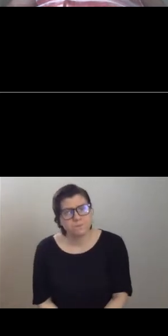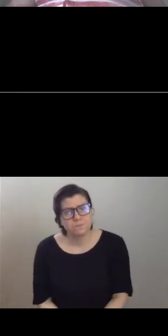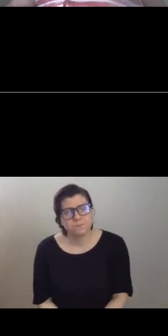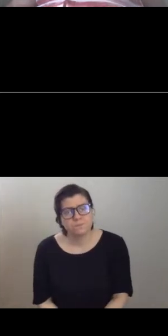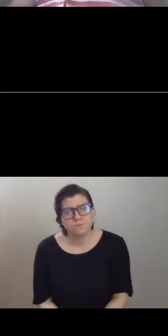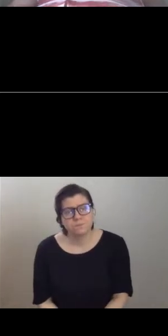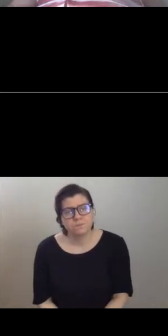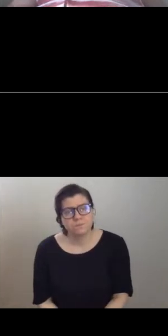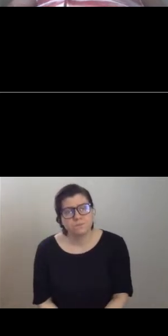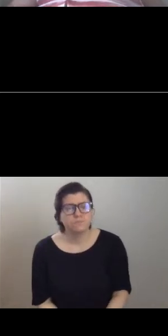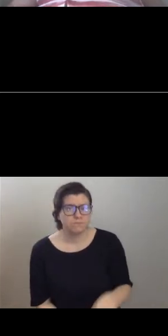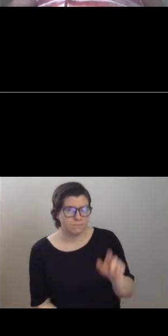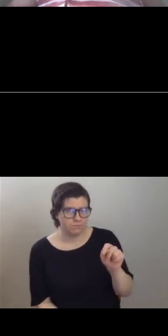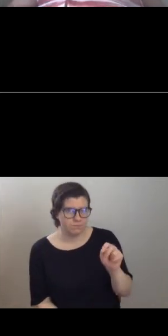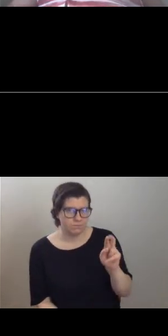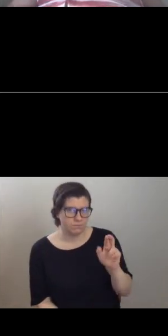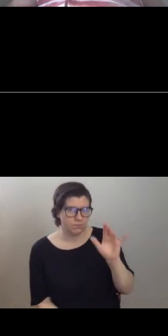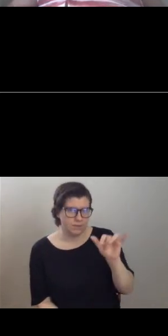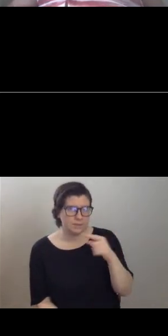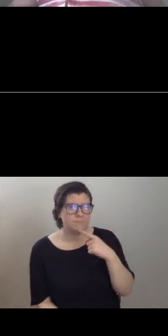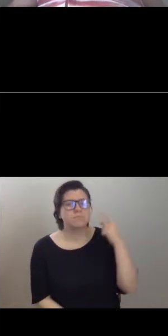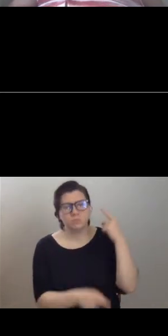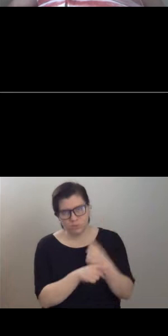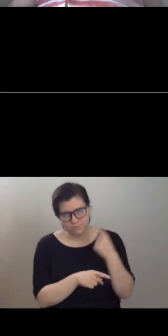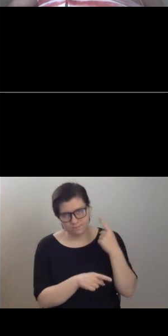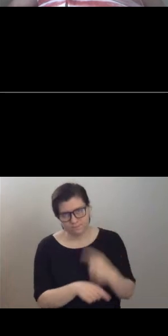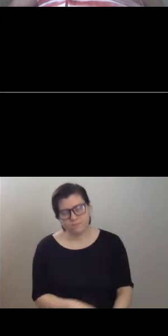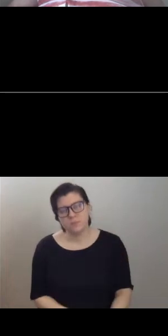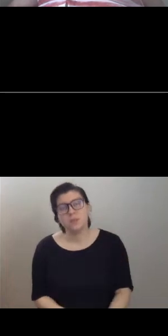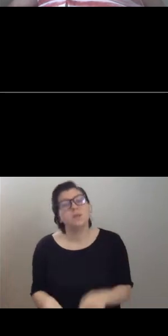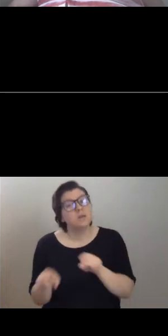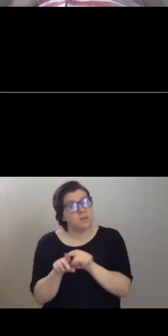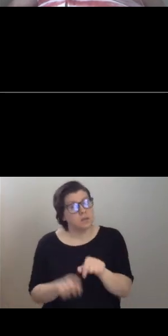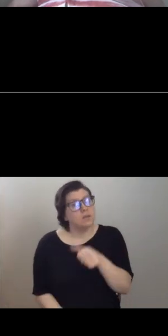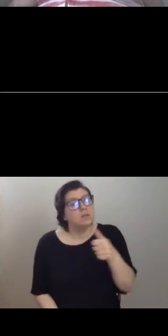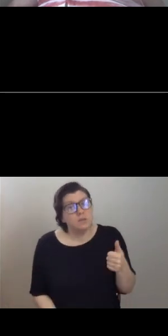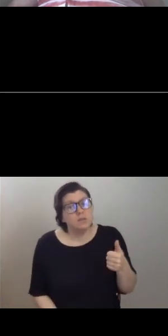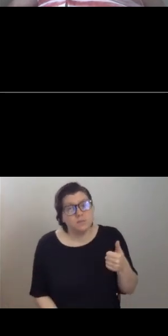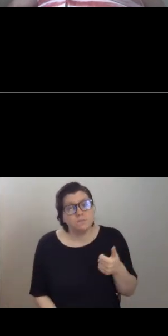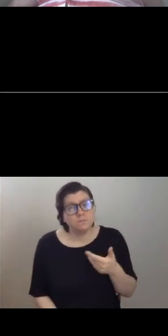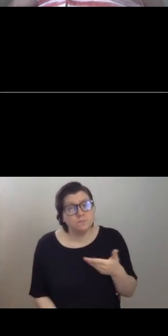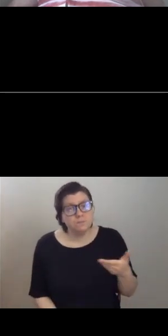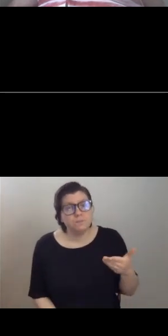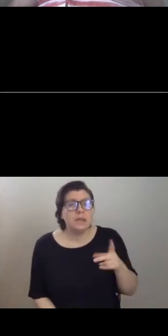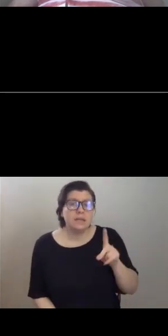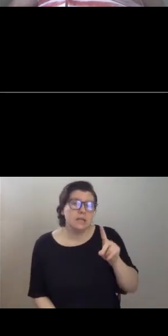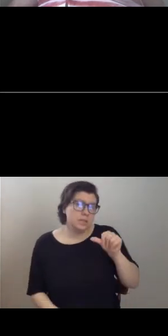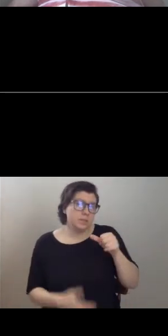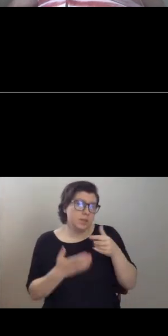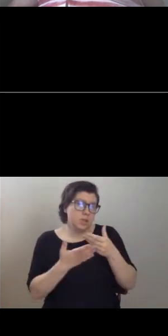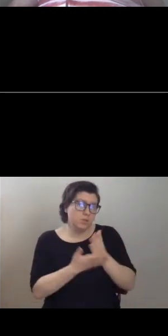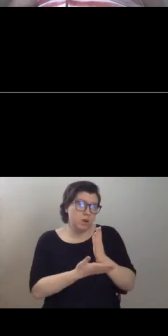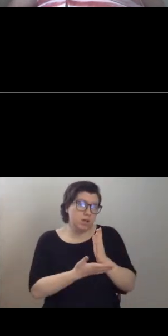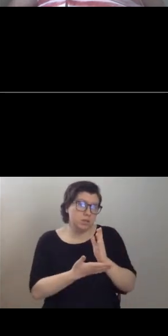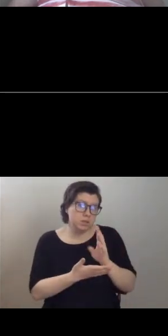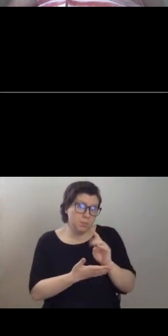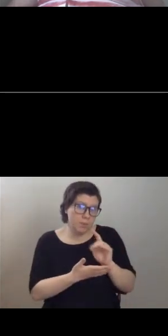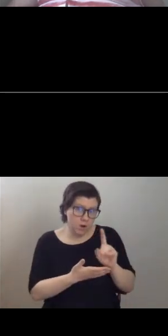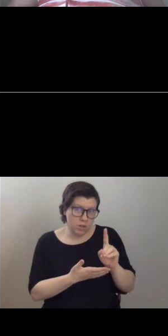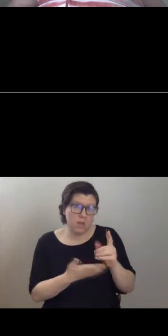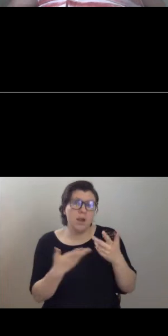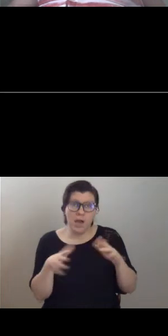is correct. And also, the other thing that Disability Rights Maryland has done